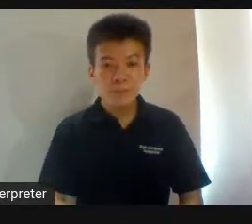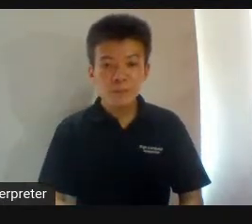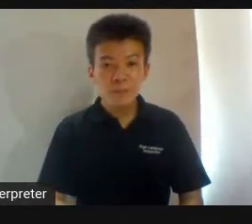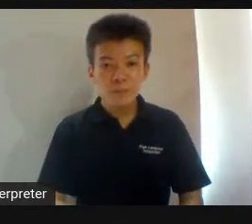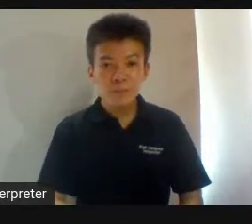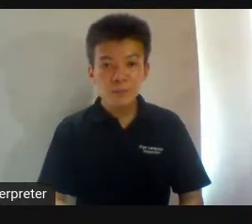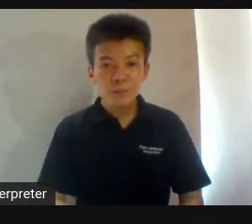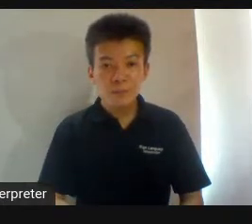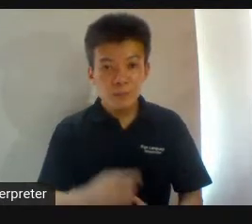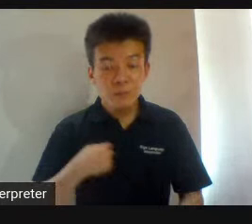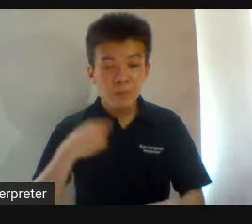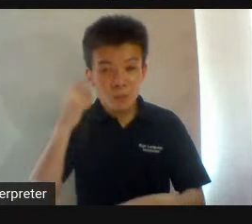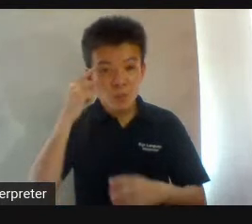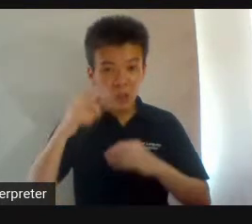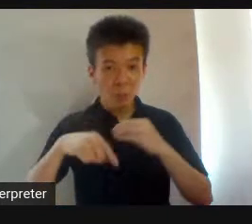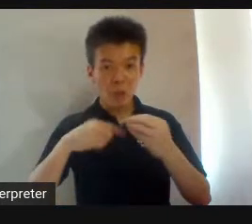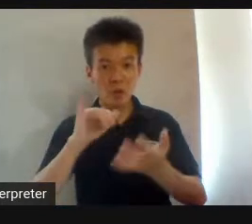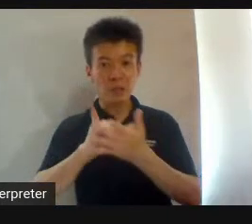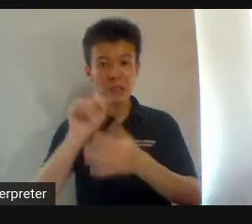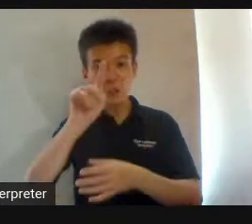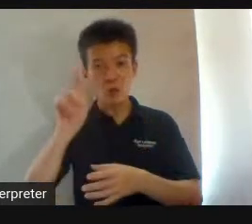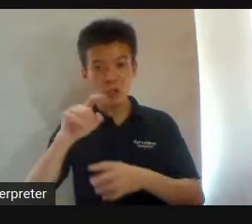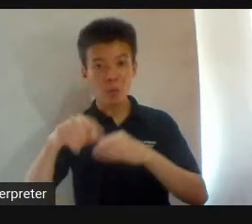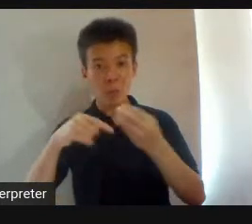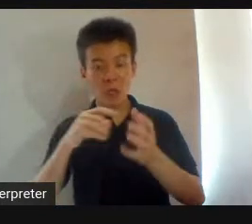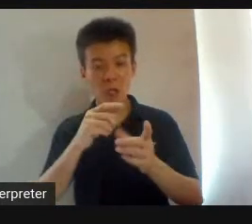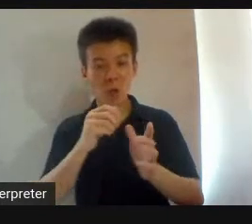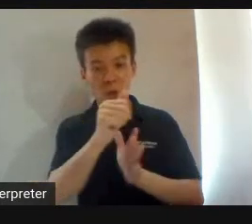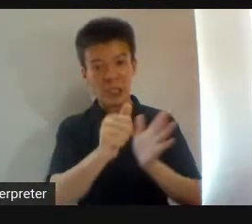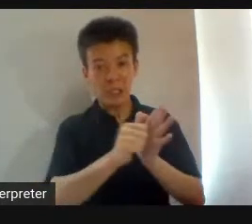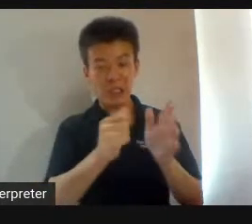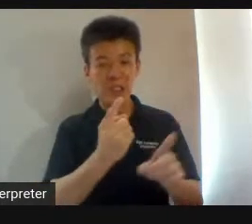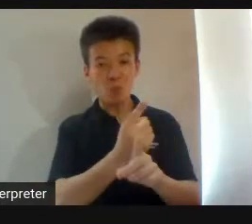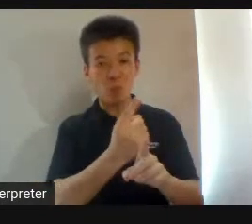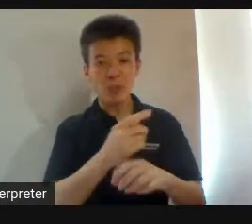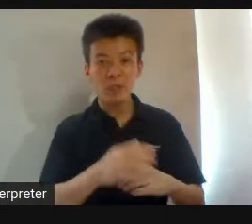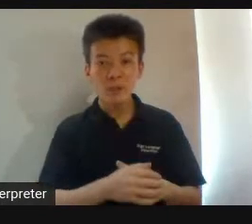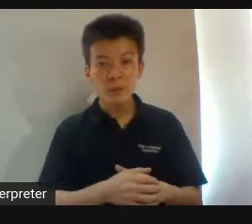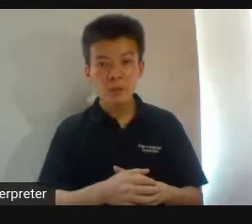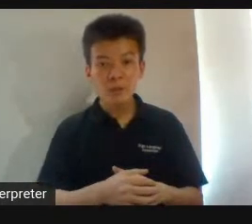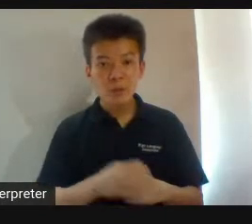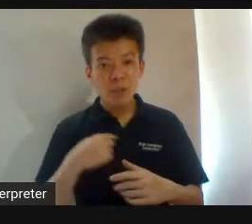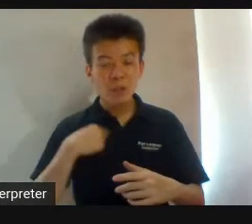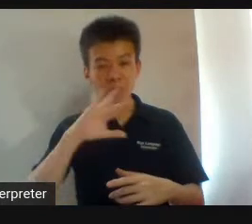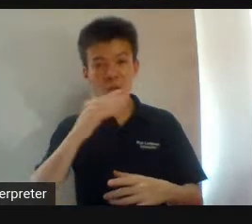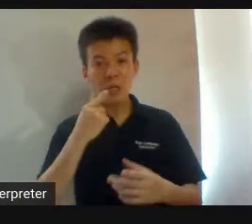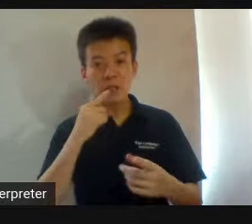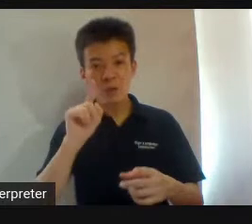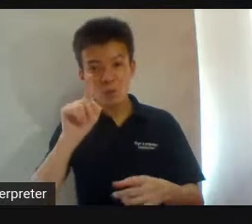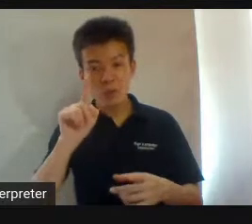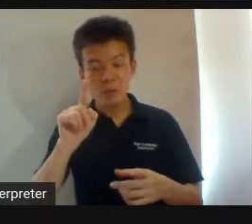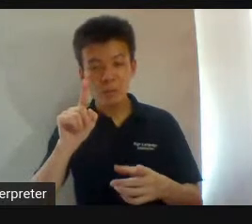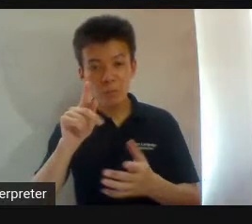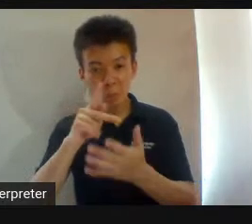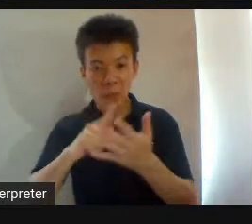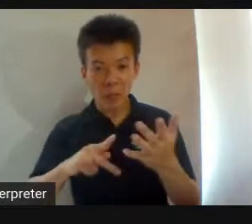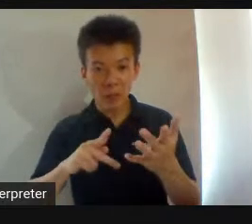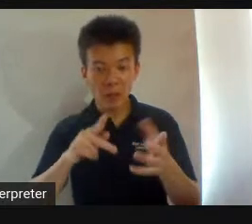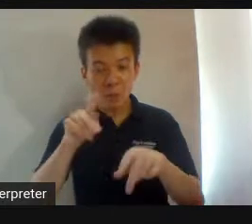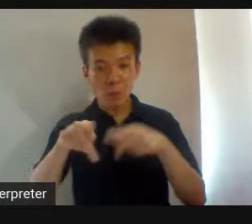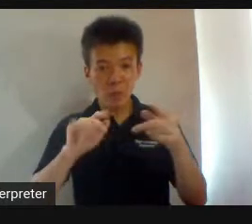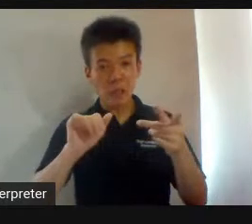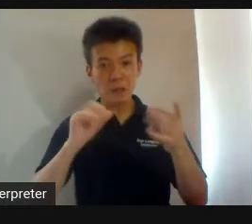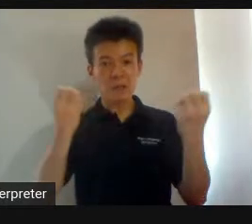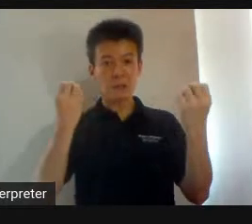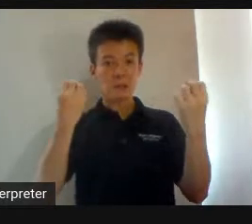So I was thinking about the question again about age appropriateness, and I think I didn't answer one part, which is I think people are